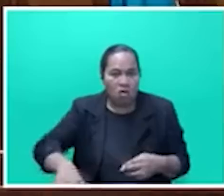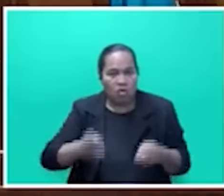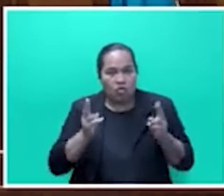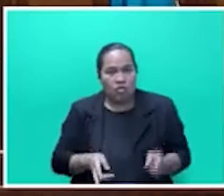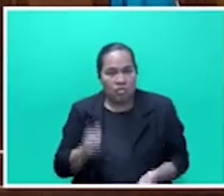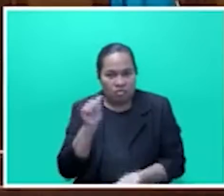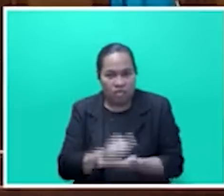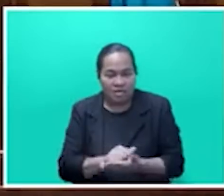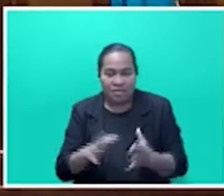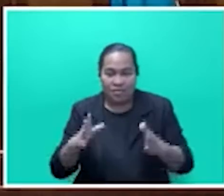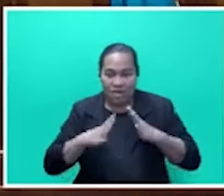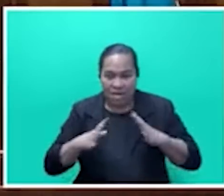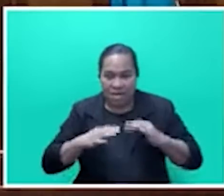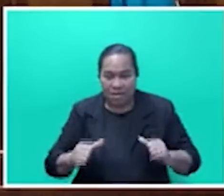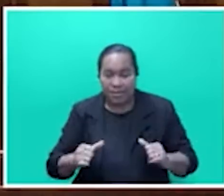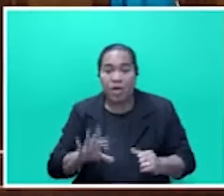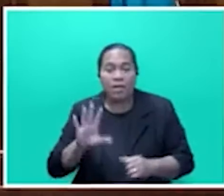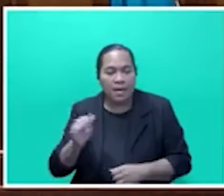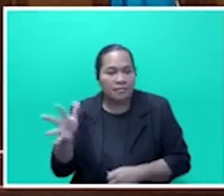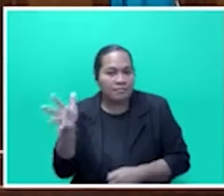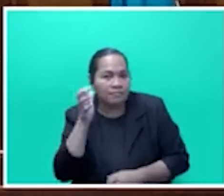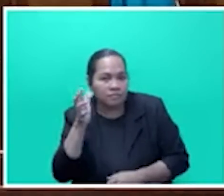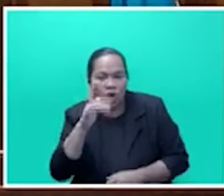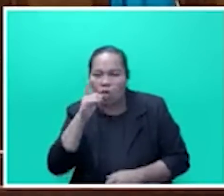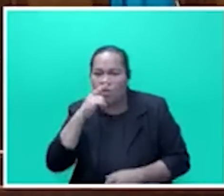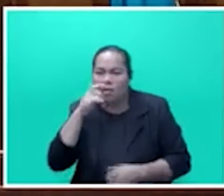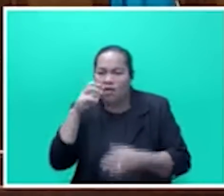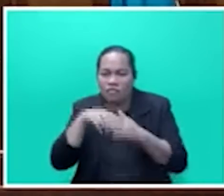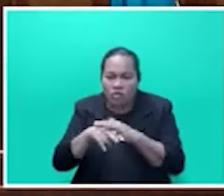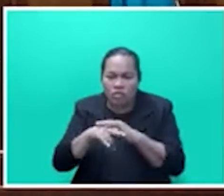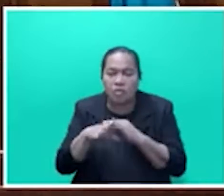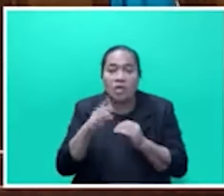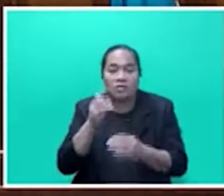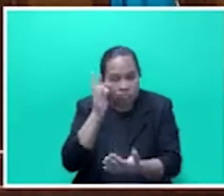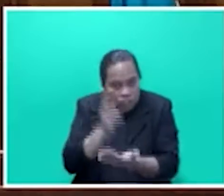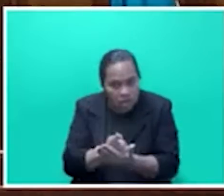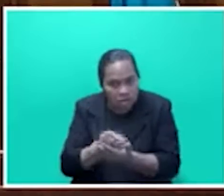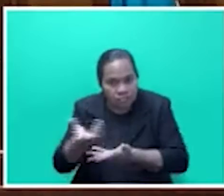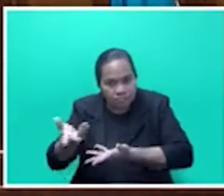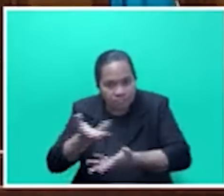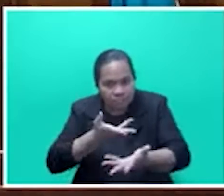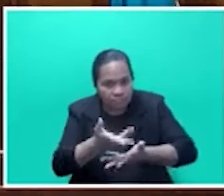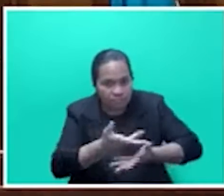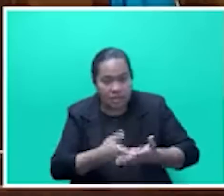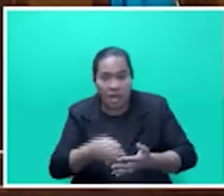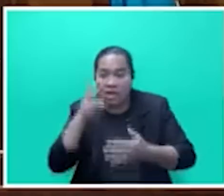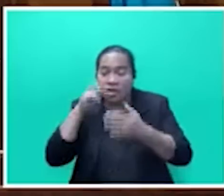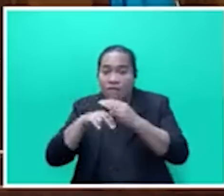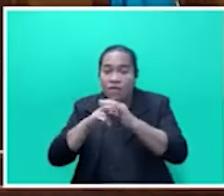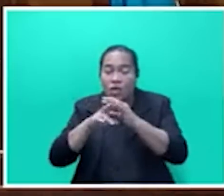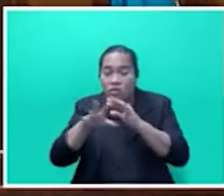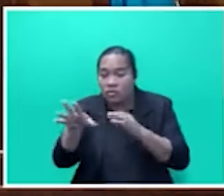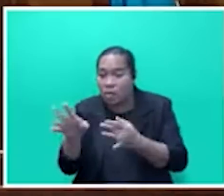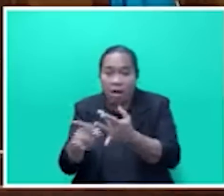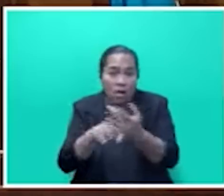freedoms, and listening to the views of the people through genuine consultations. The views of all members of our